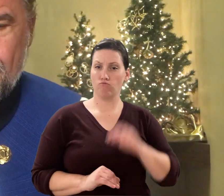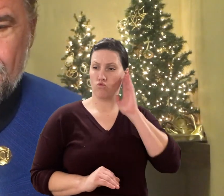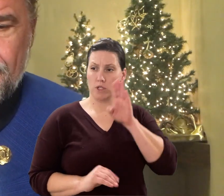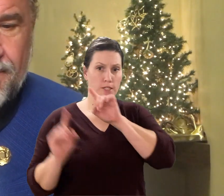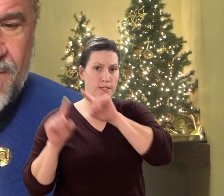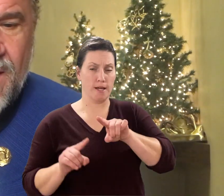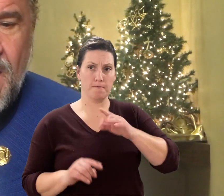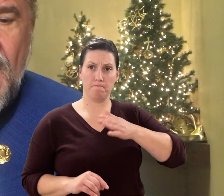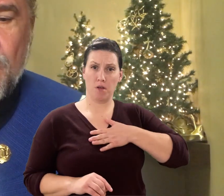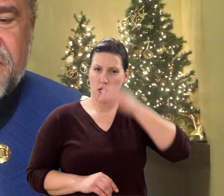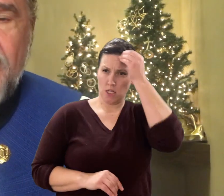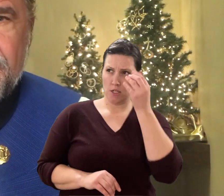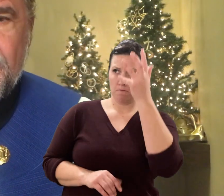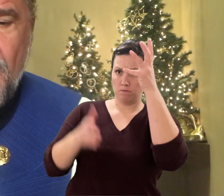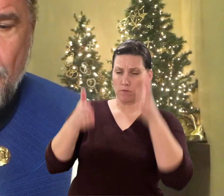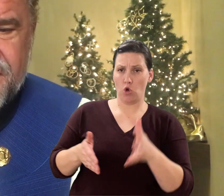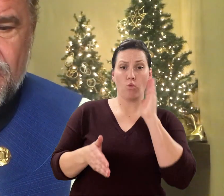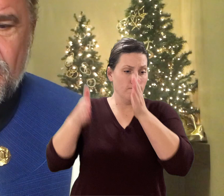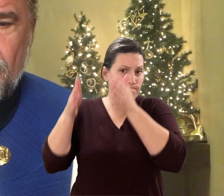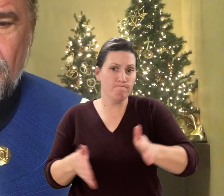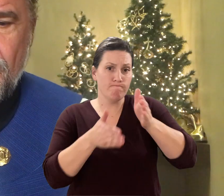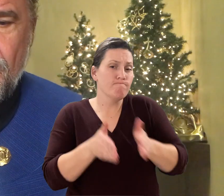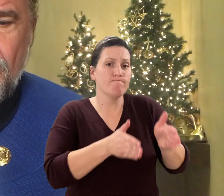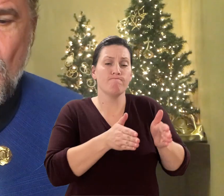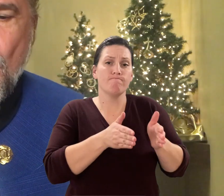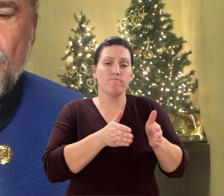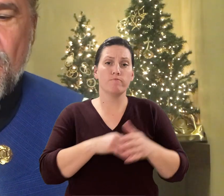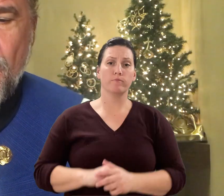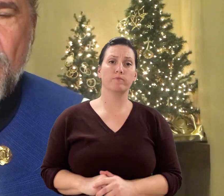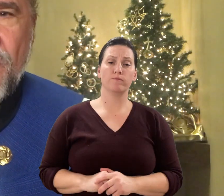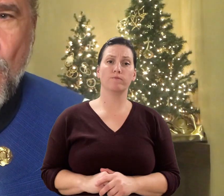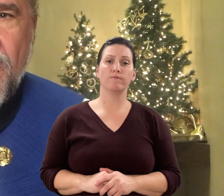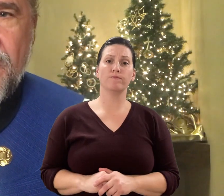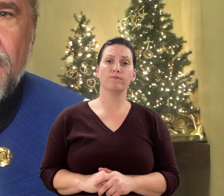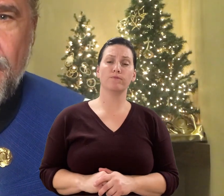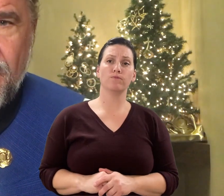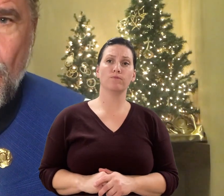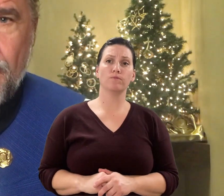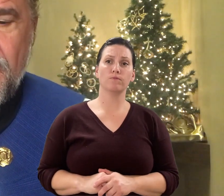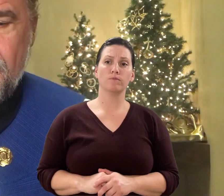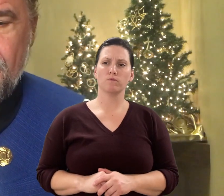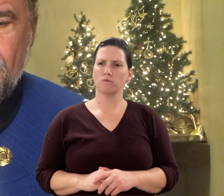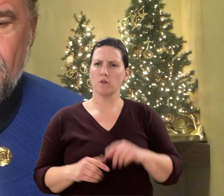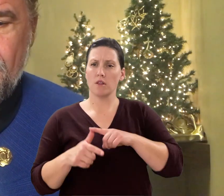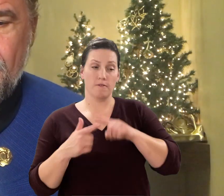Malachi. "I will send my messenger who will prepare the way before